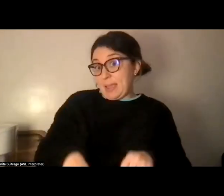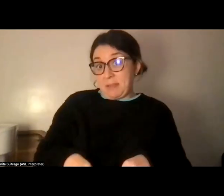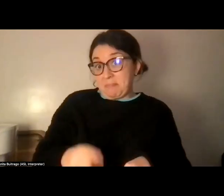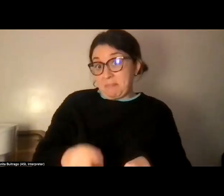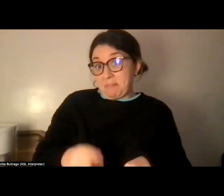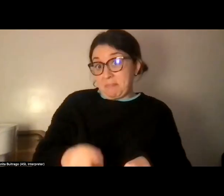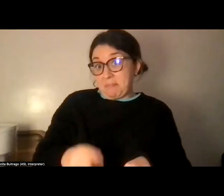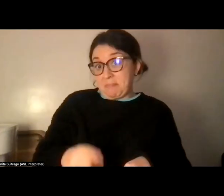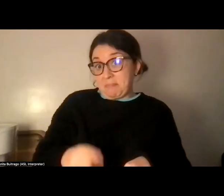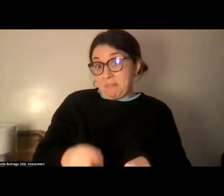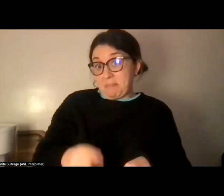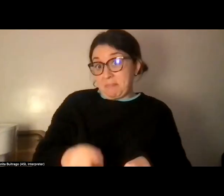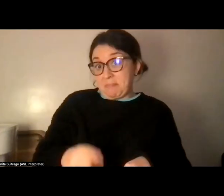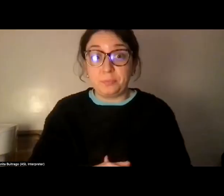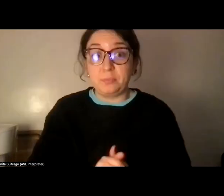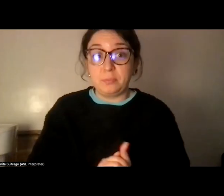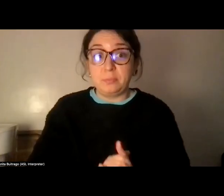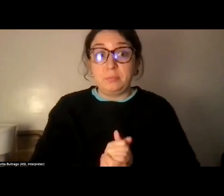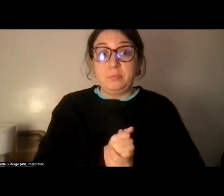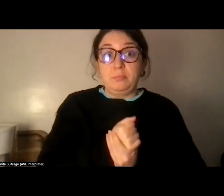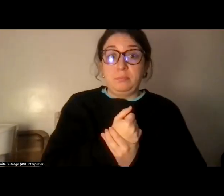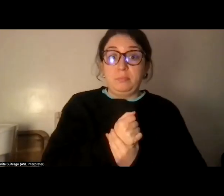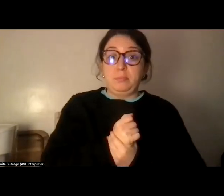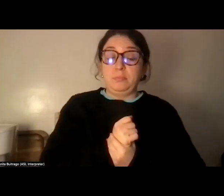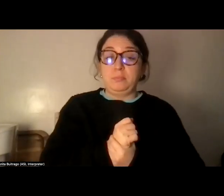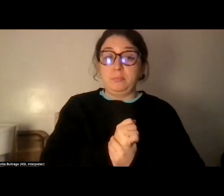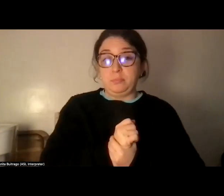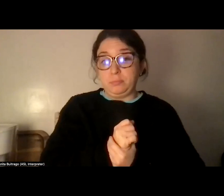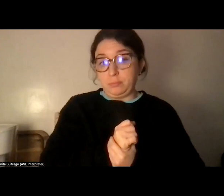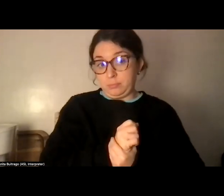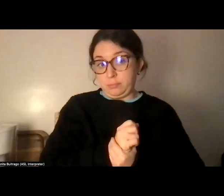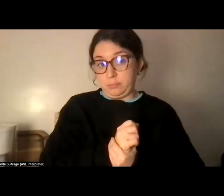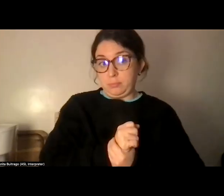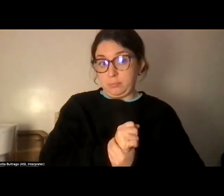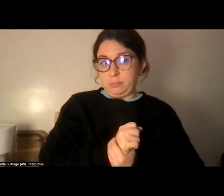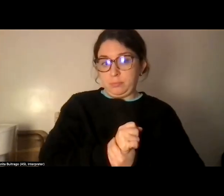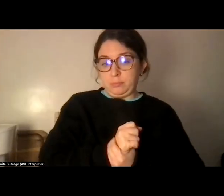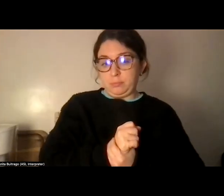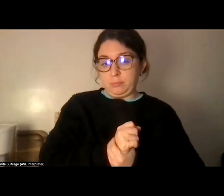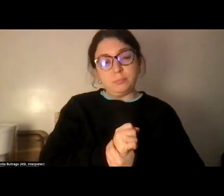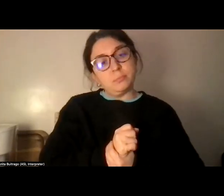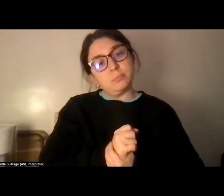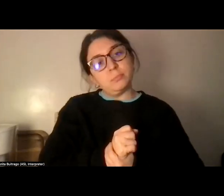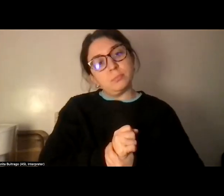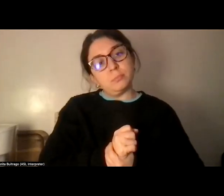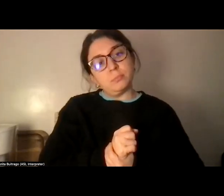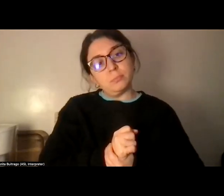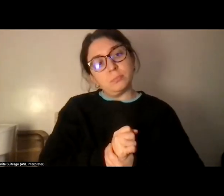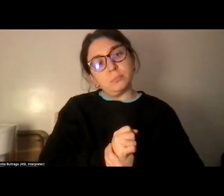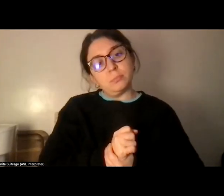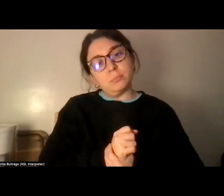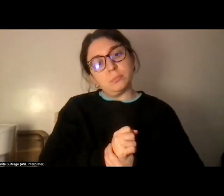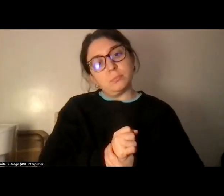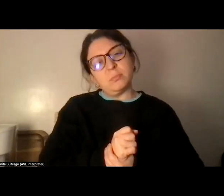German? Syllables. This ABC der Tiere is based on the theory that syllables are guiding